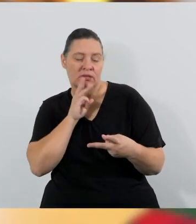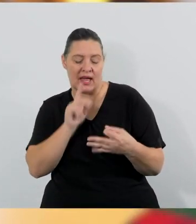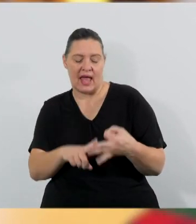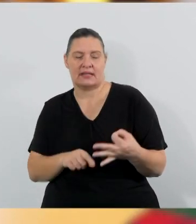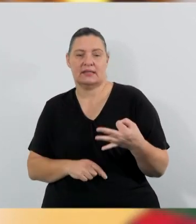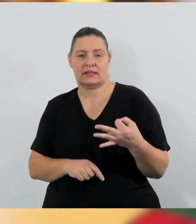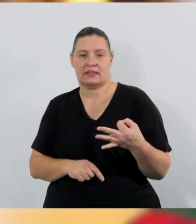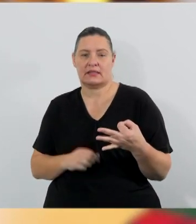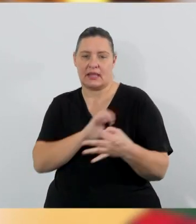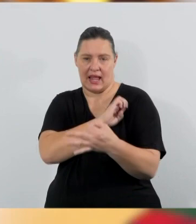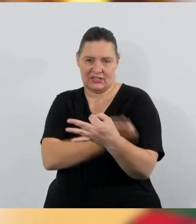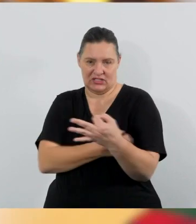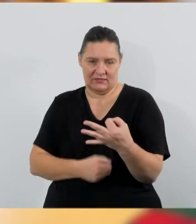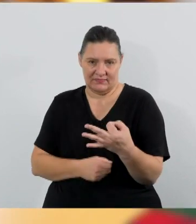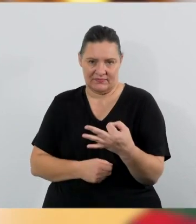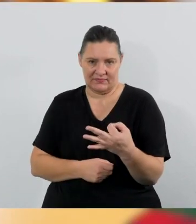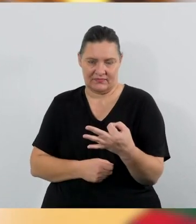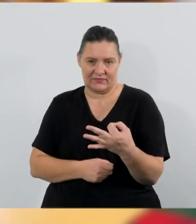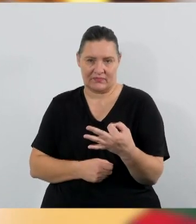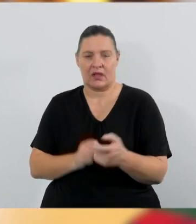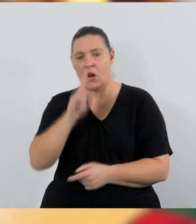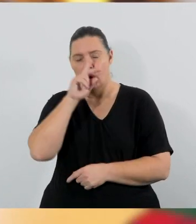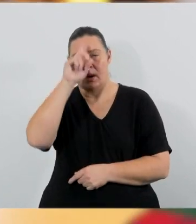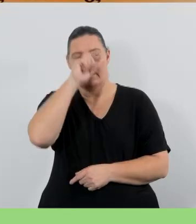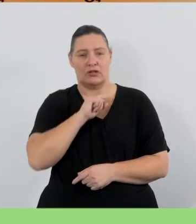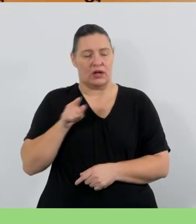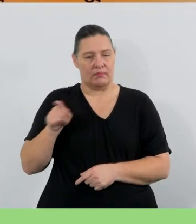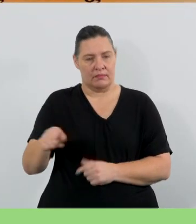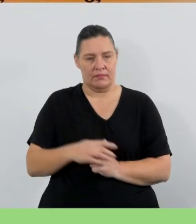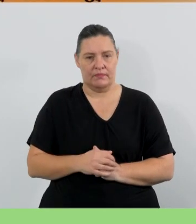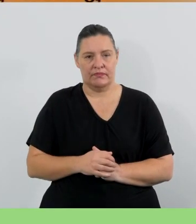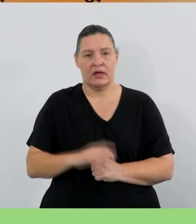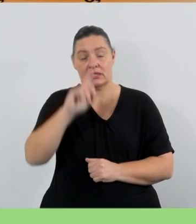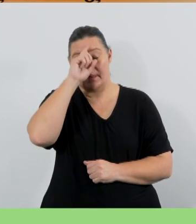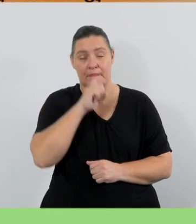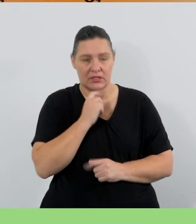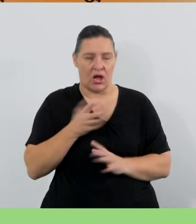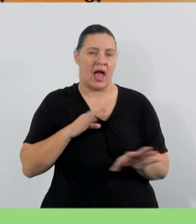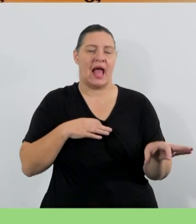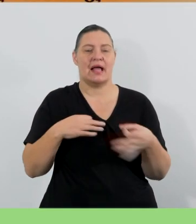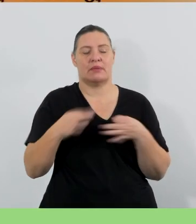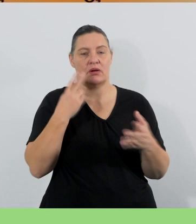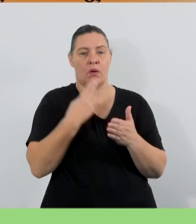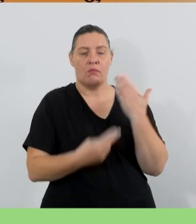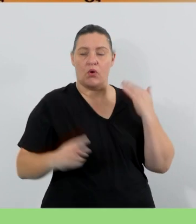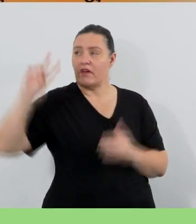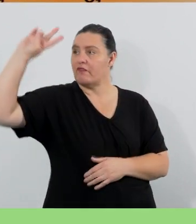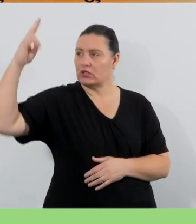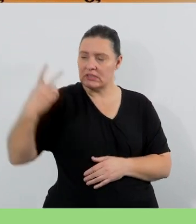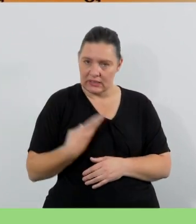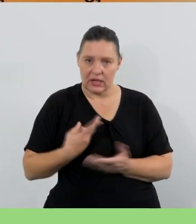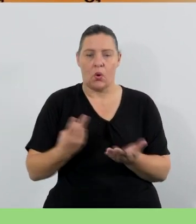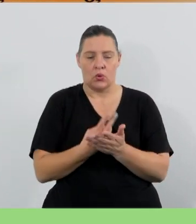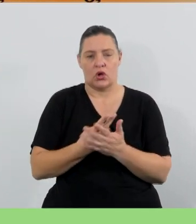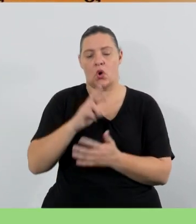water, and to release energy. Let us take a look at the picture alongside. So the picture explains both